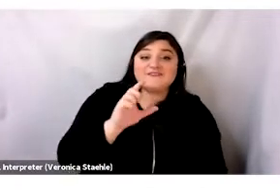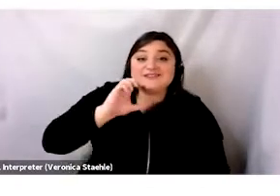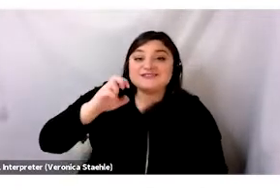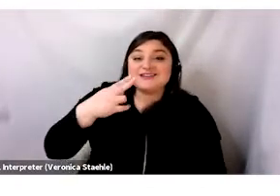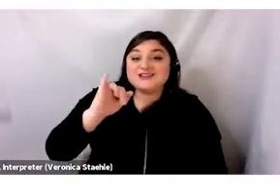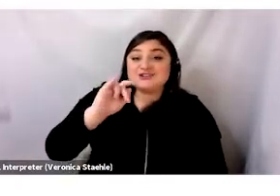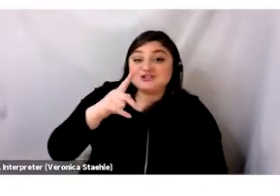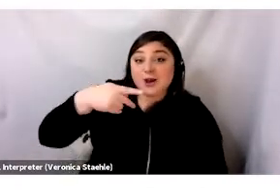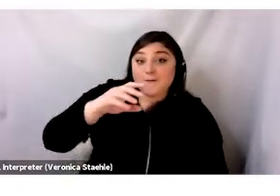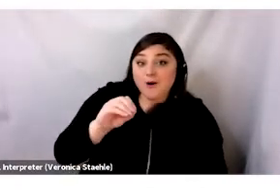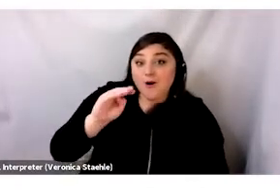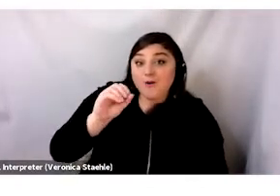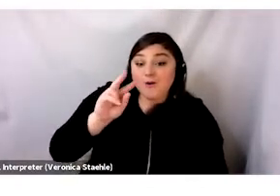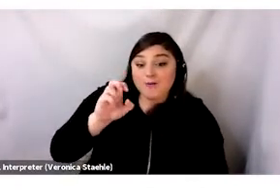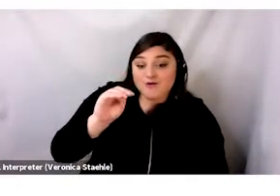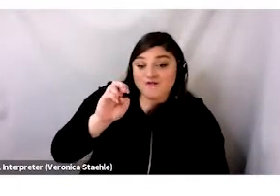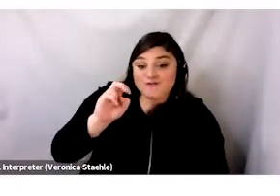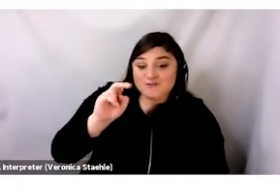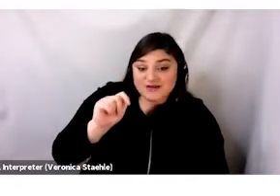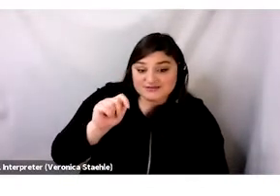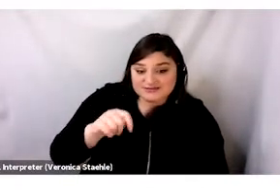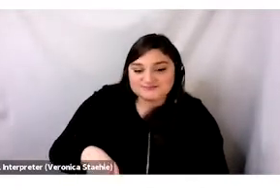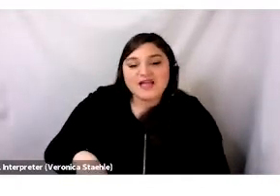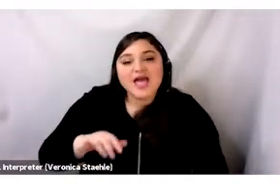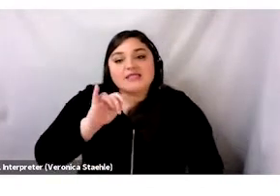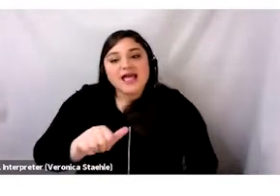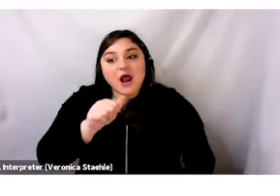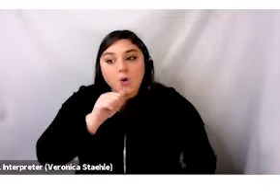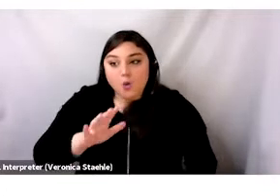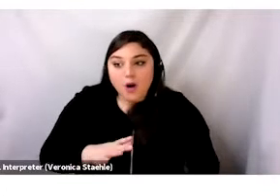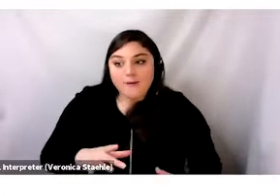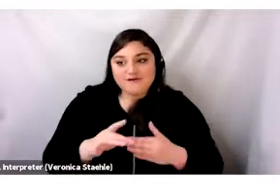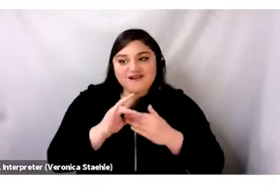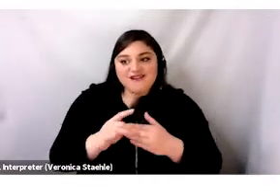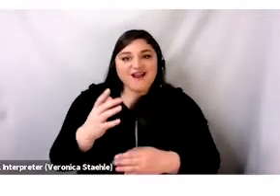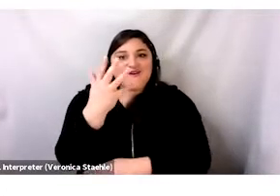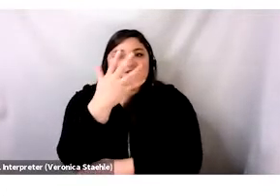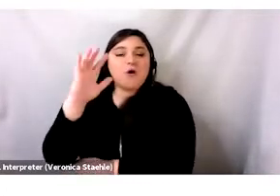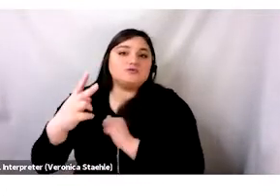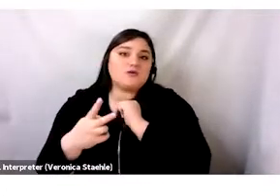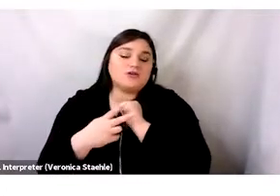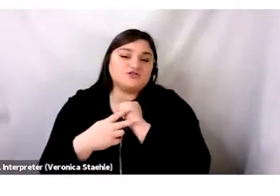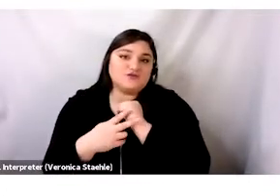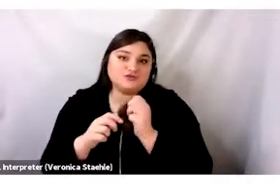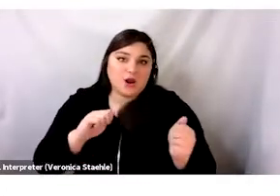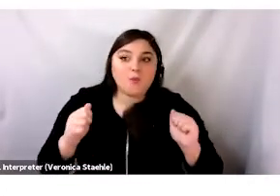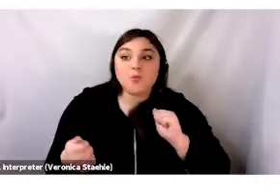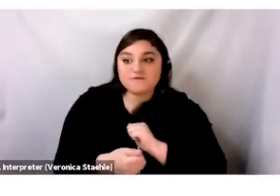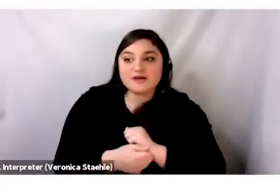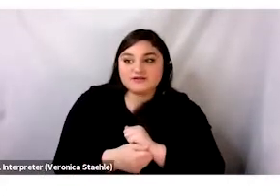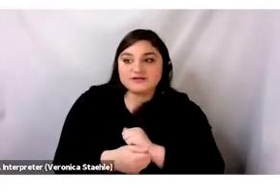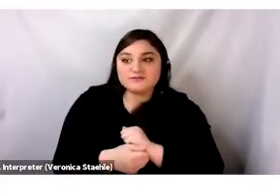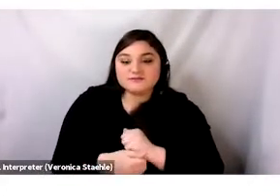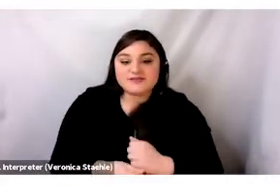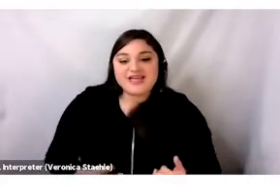Chikpo Andalan. And this was a woman-led forest conservation movement in what is now Uttar Pradesh